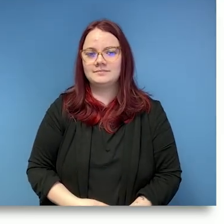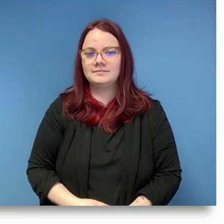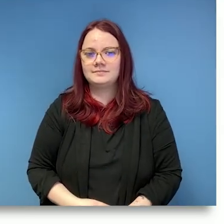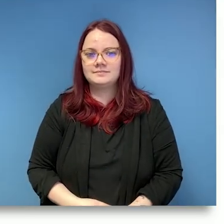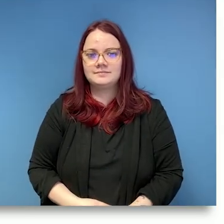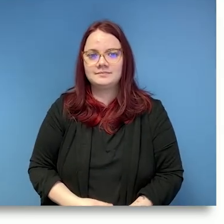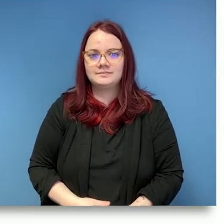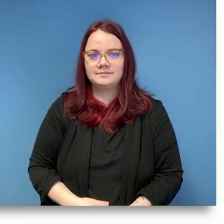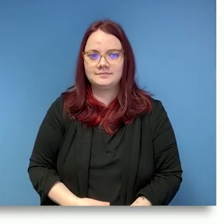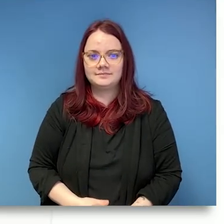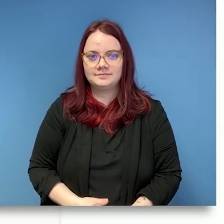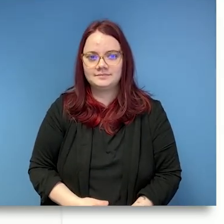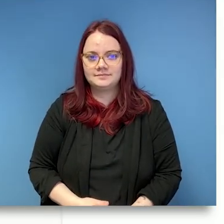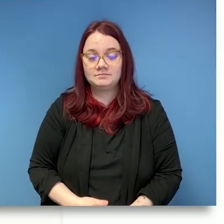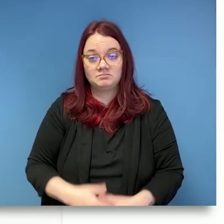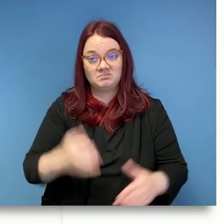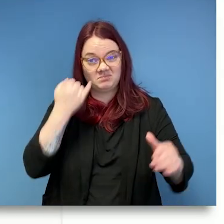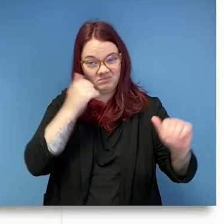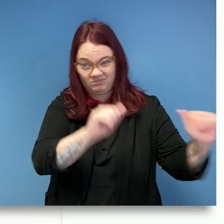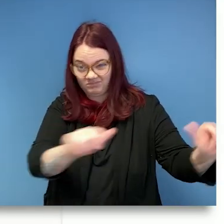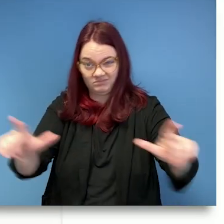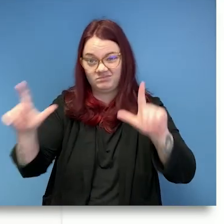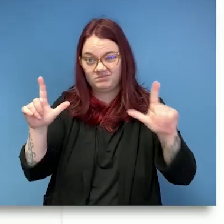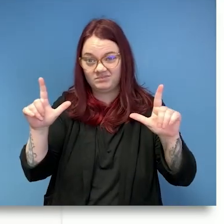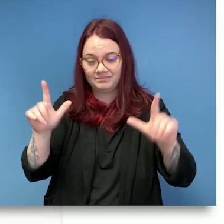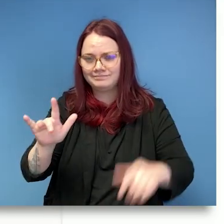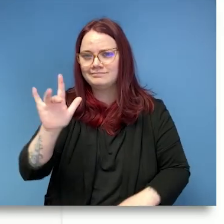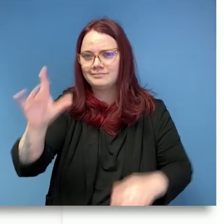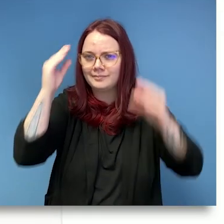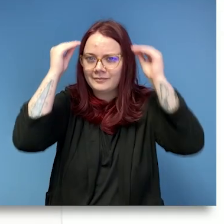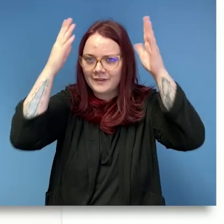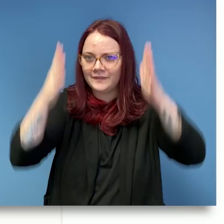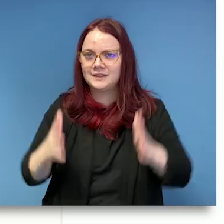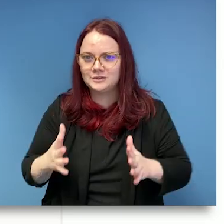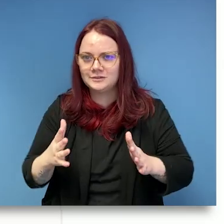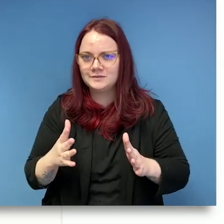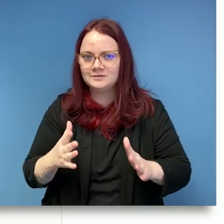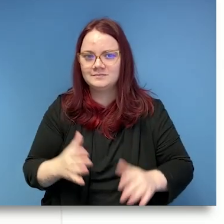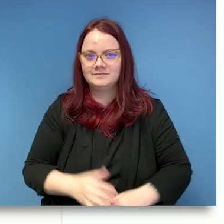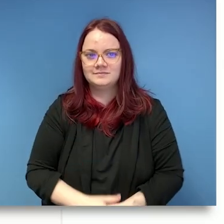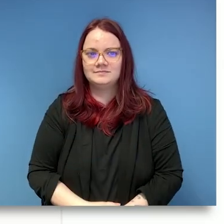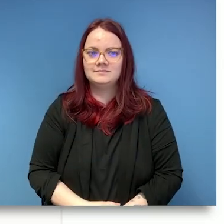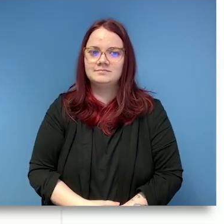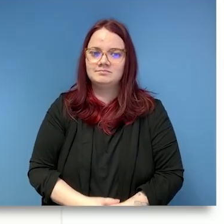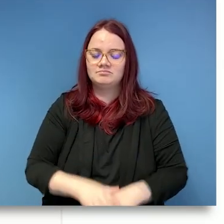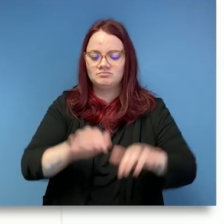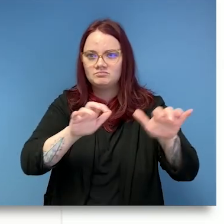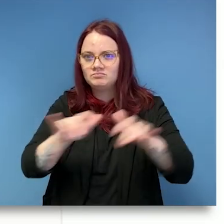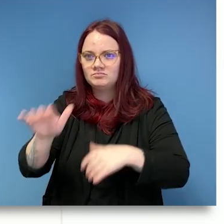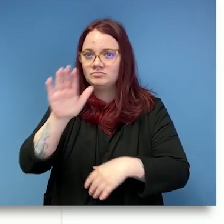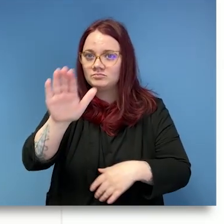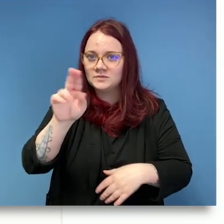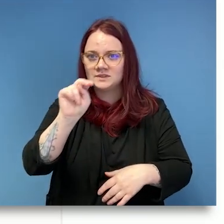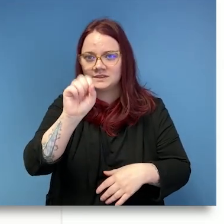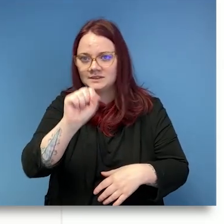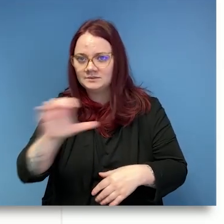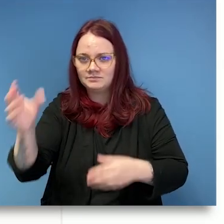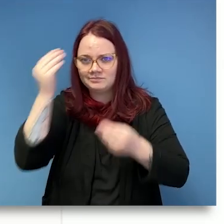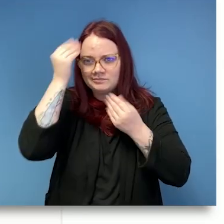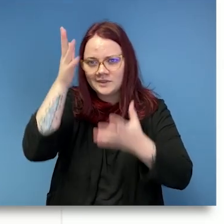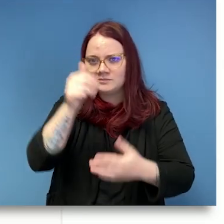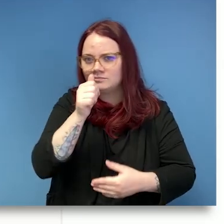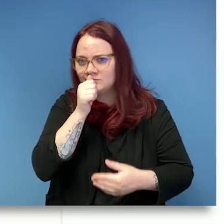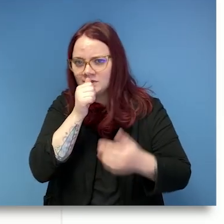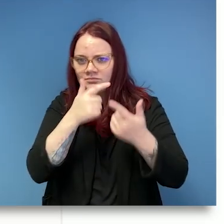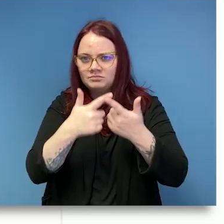again. However, if prompted to log in, select Faculty on the user screen and enter your